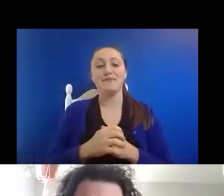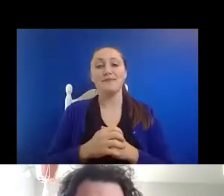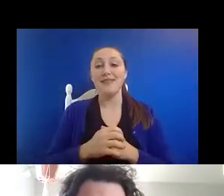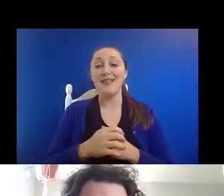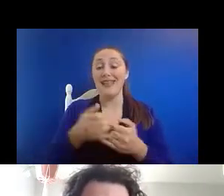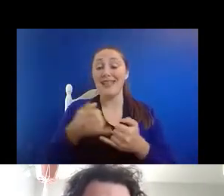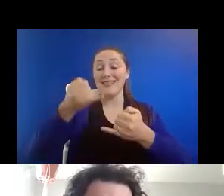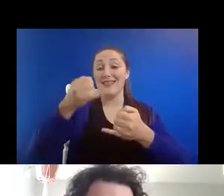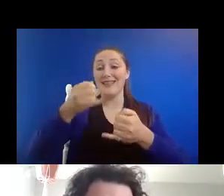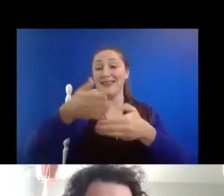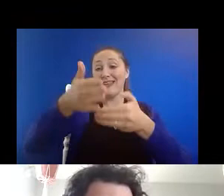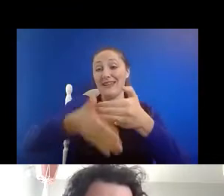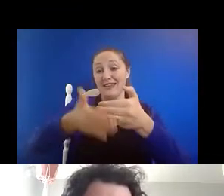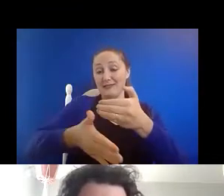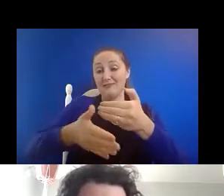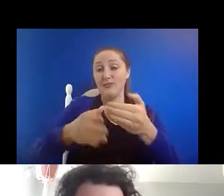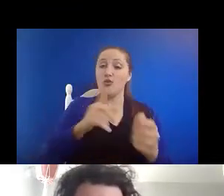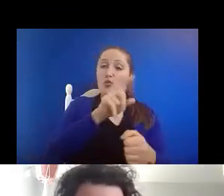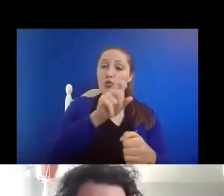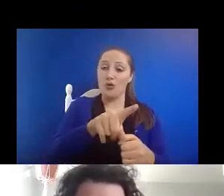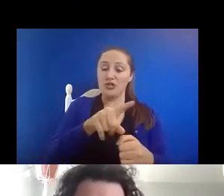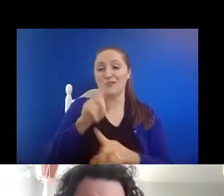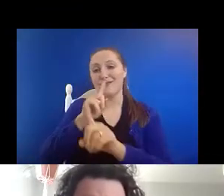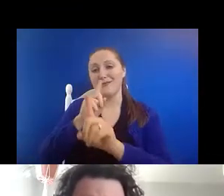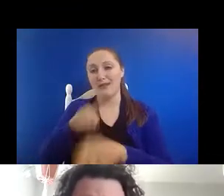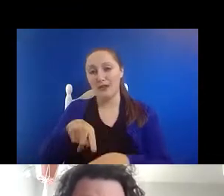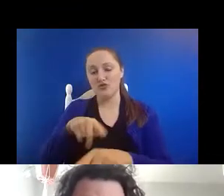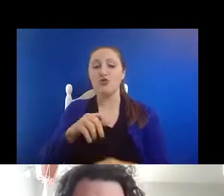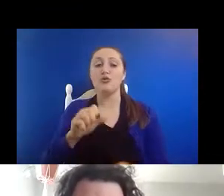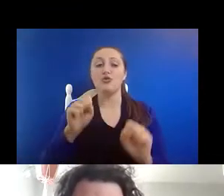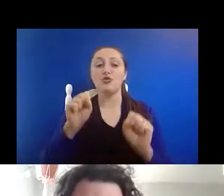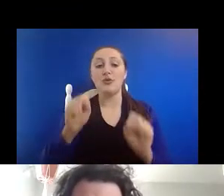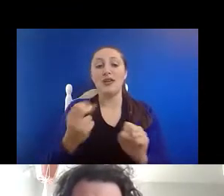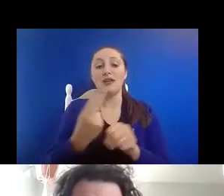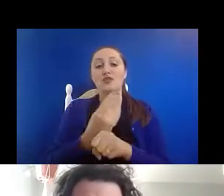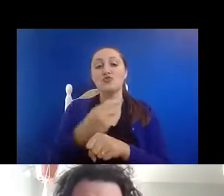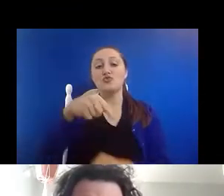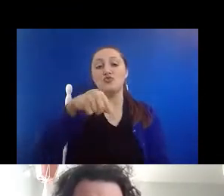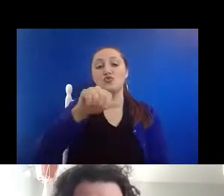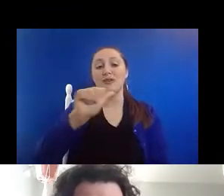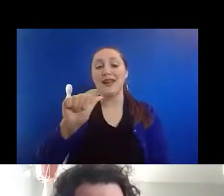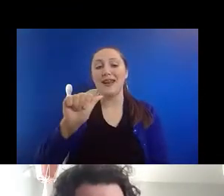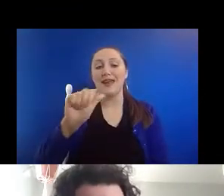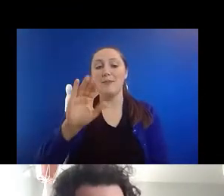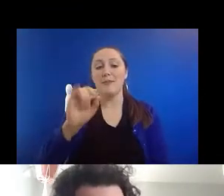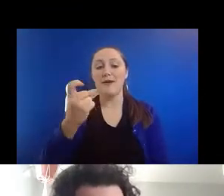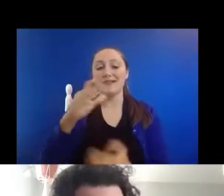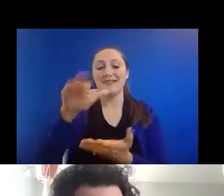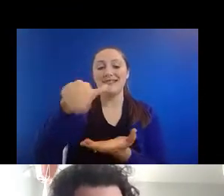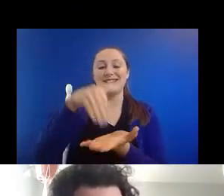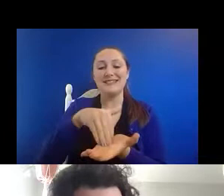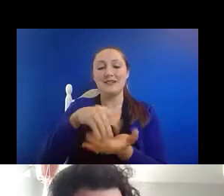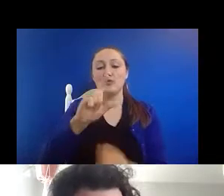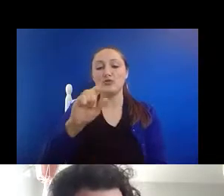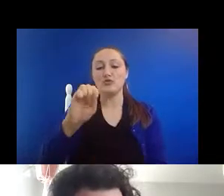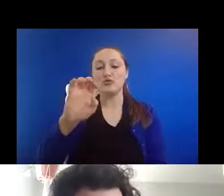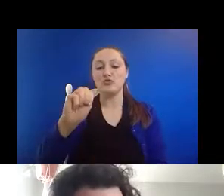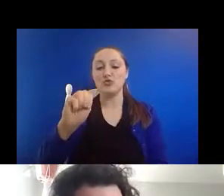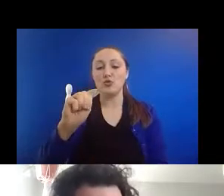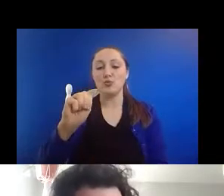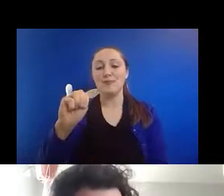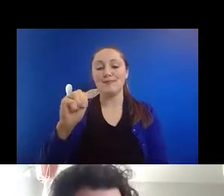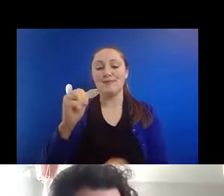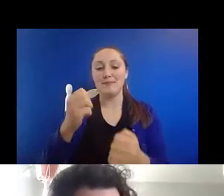your question using the Q&A box from about the center of the Zoom menu. Be sure to post your question in the Q&A